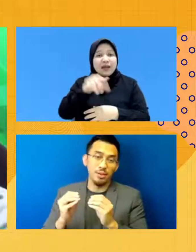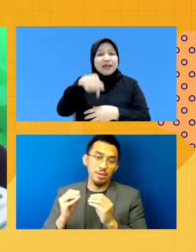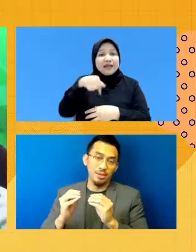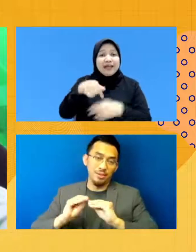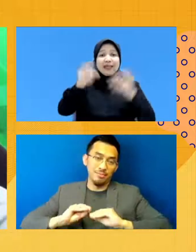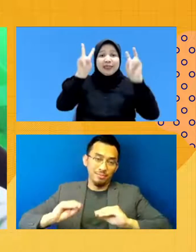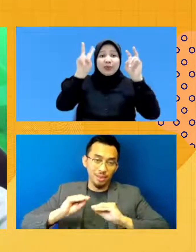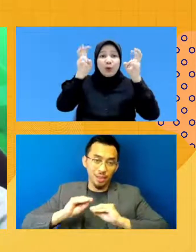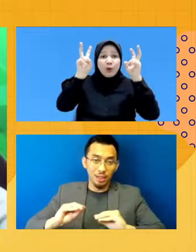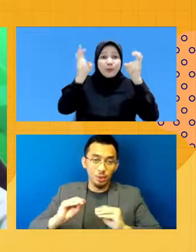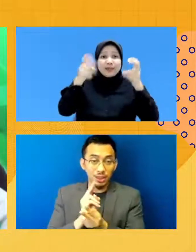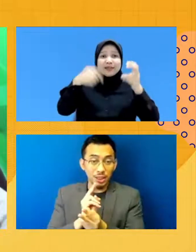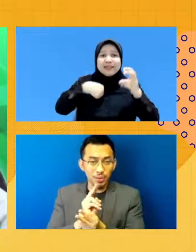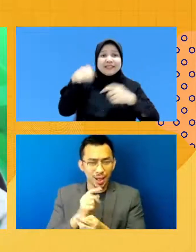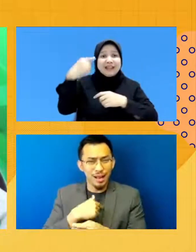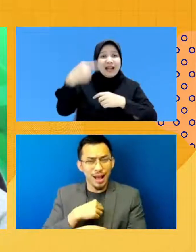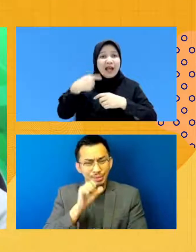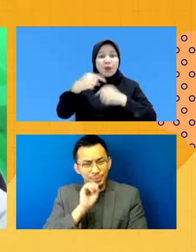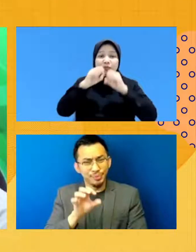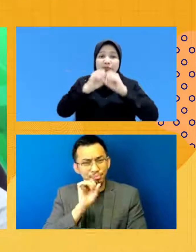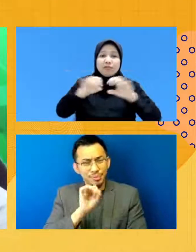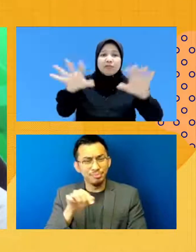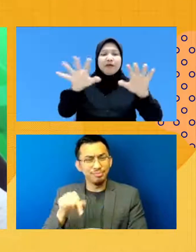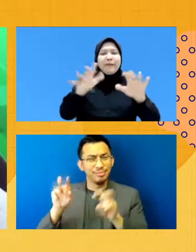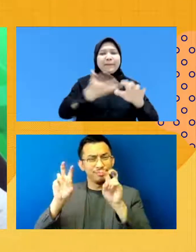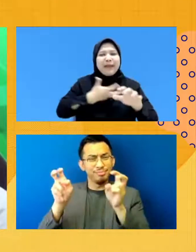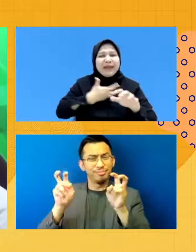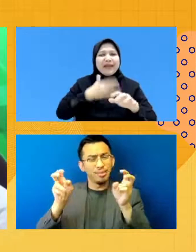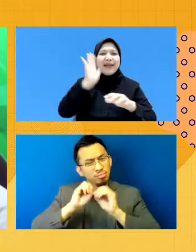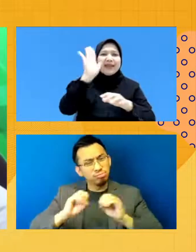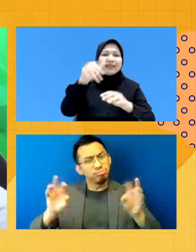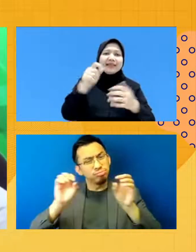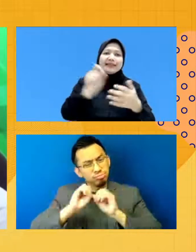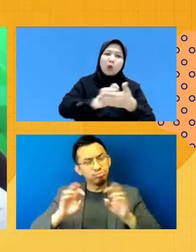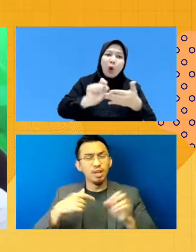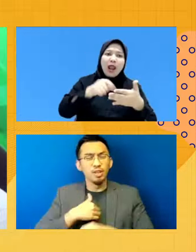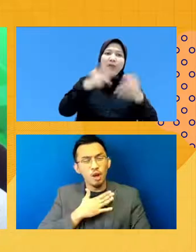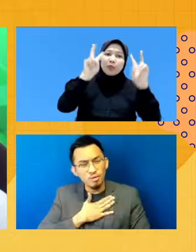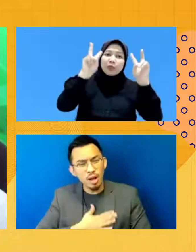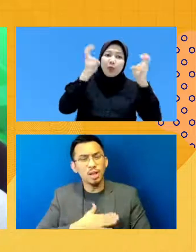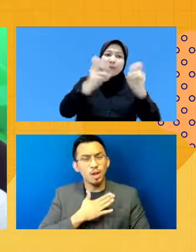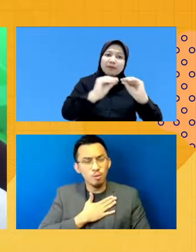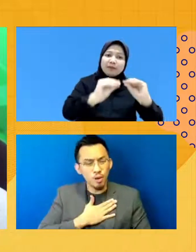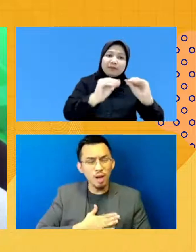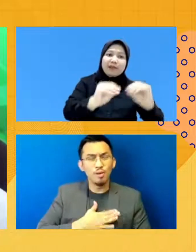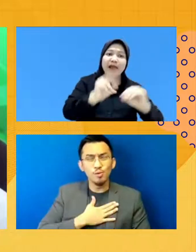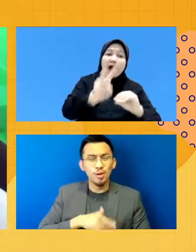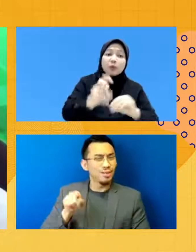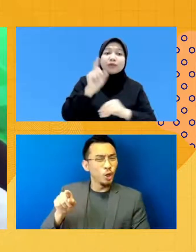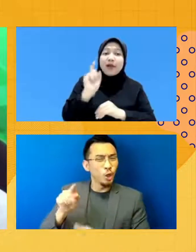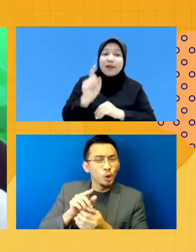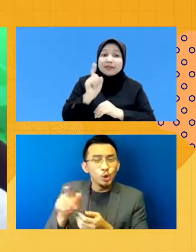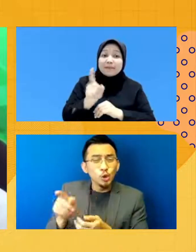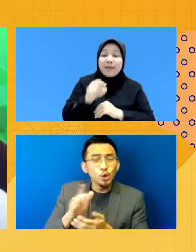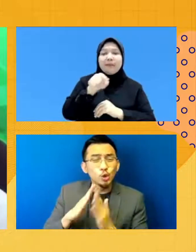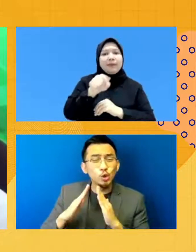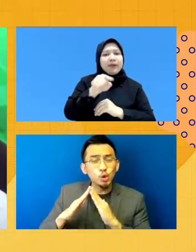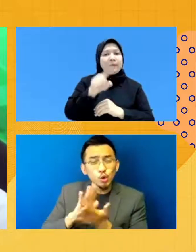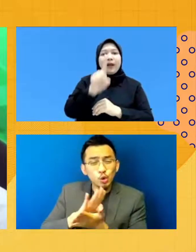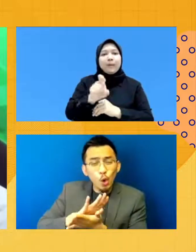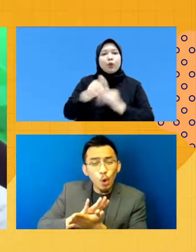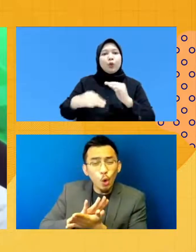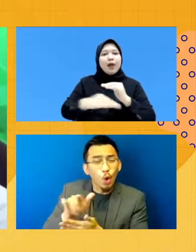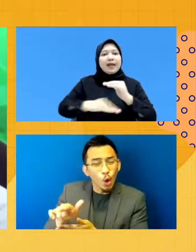system. So this is one of the basic need and the basic knowledge we should